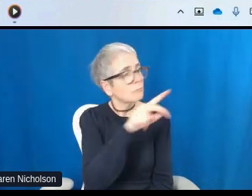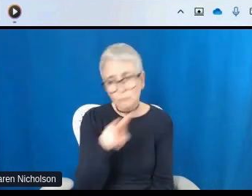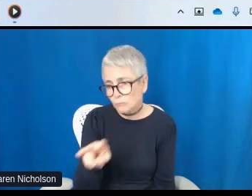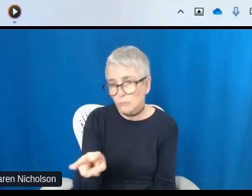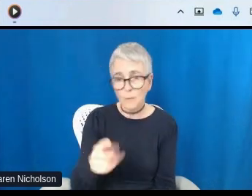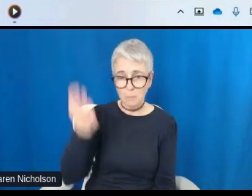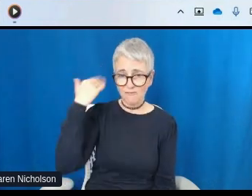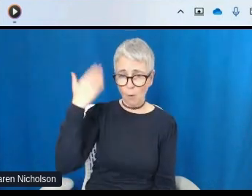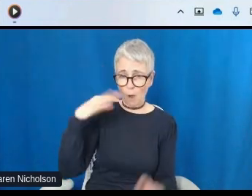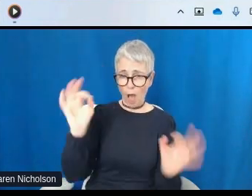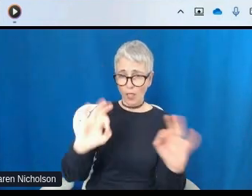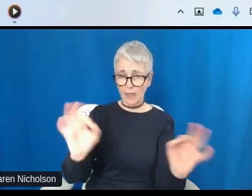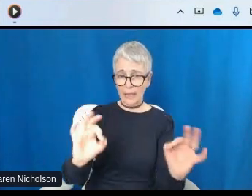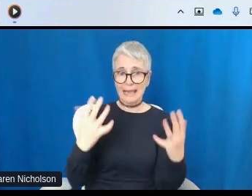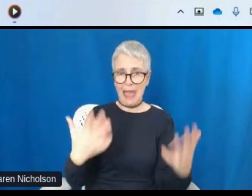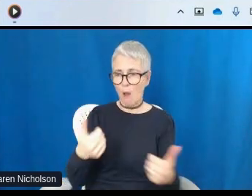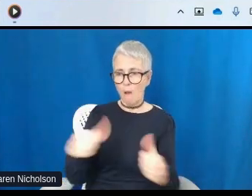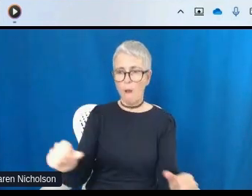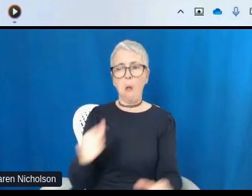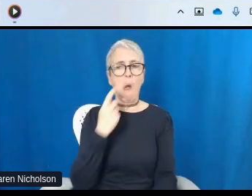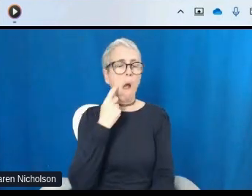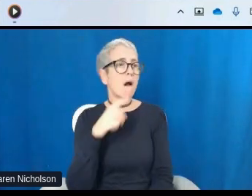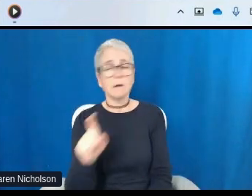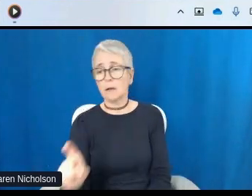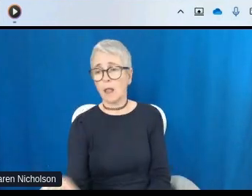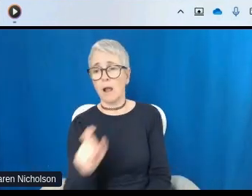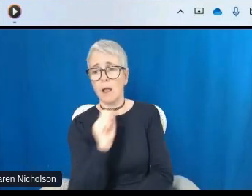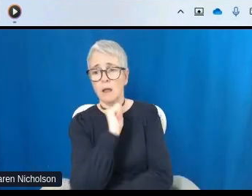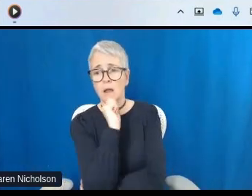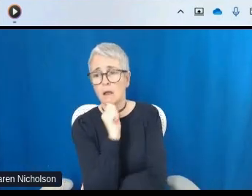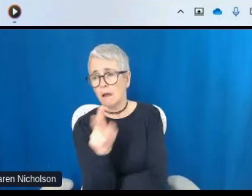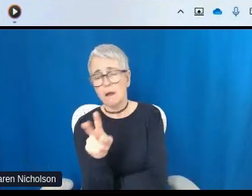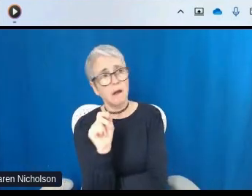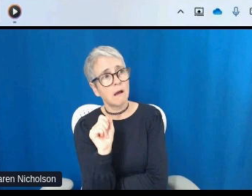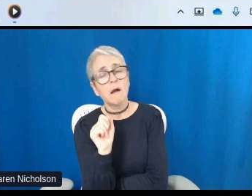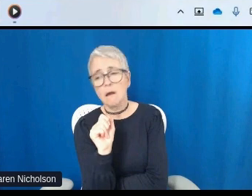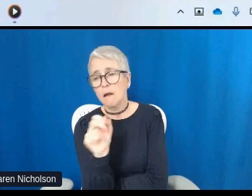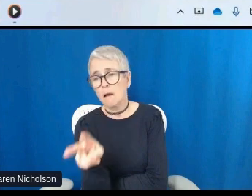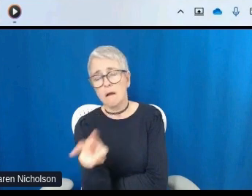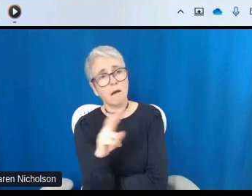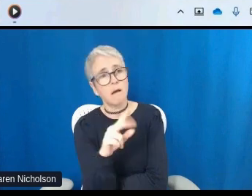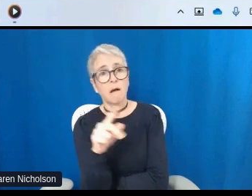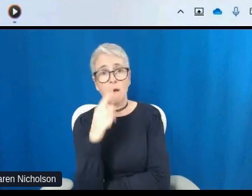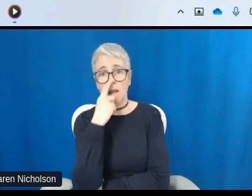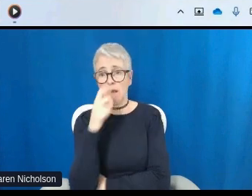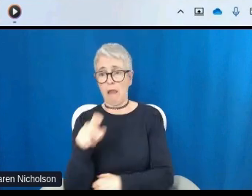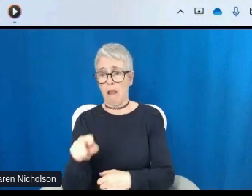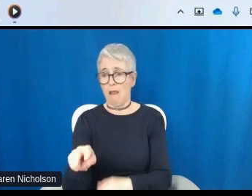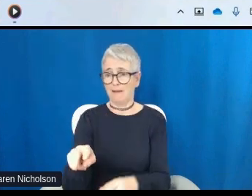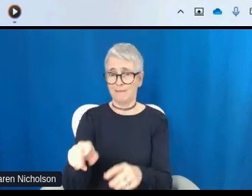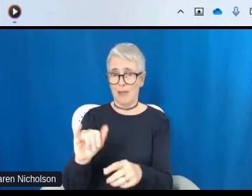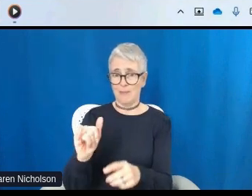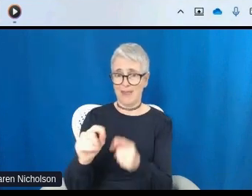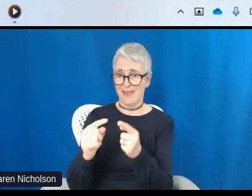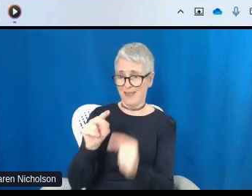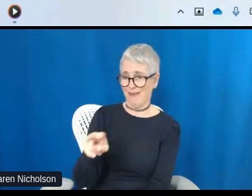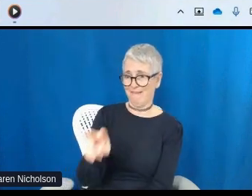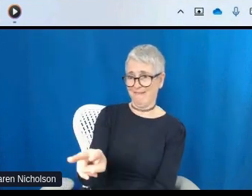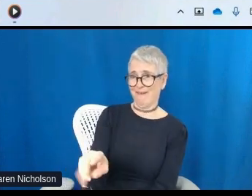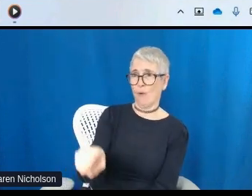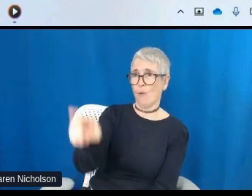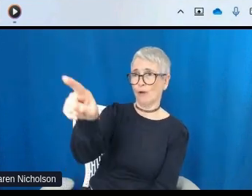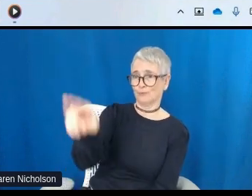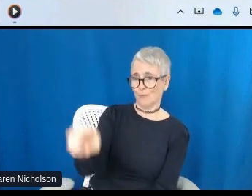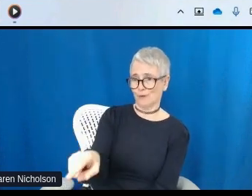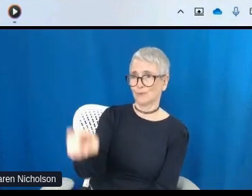captions. Now I can just quietly turn them on and have them showing there on my device. And I can put them anywhere on the screen that suits me, and it will sit there